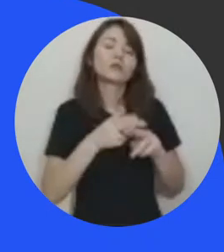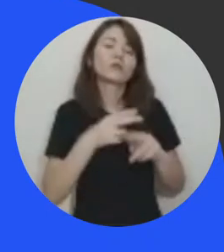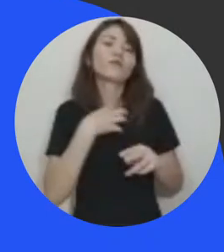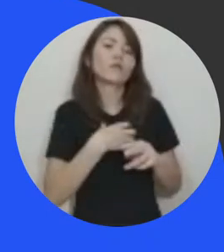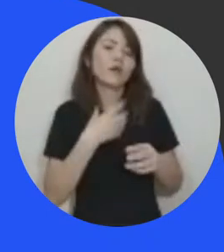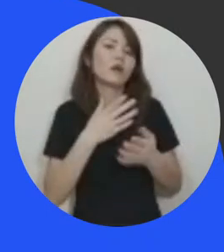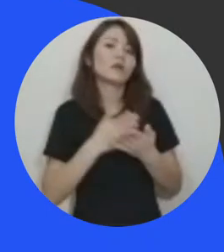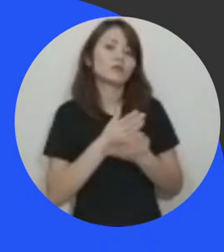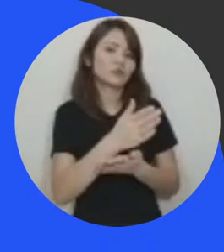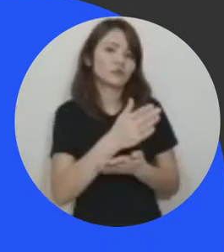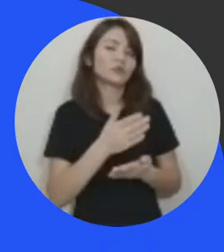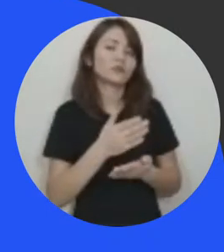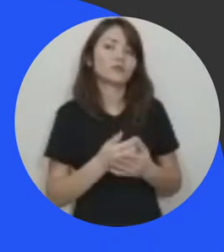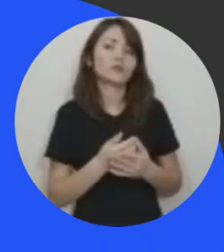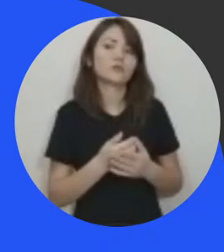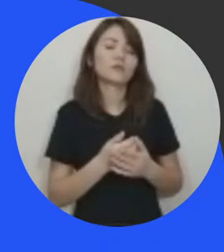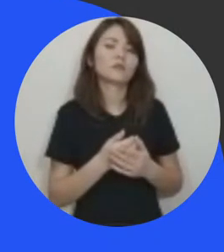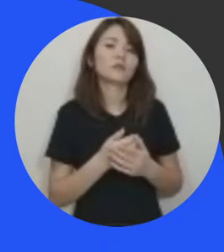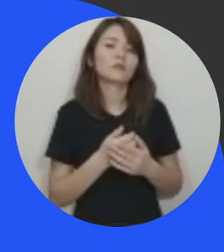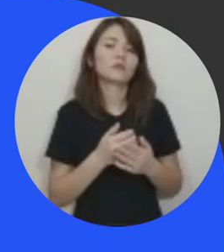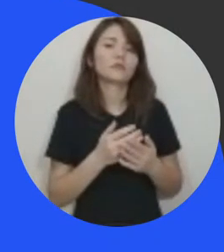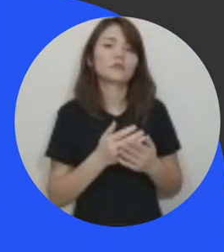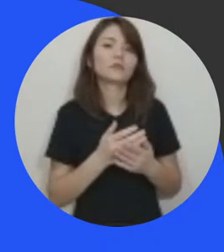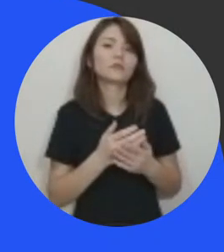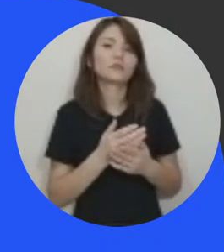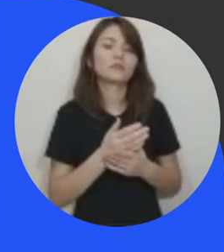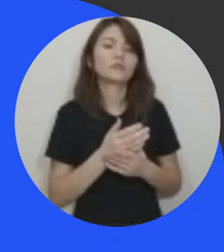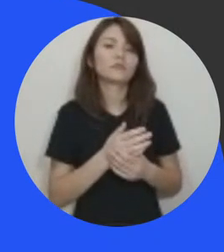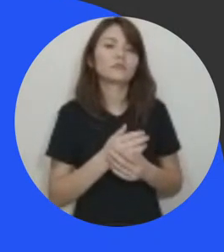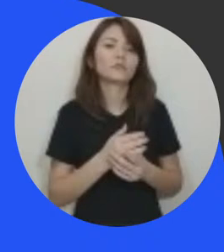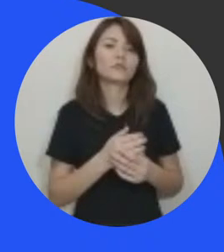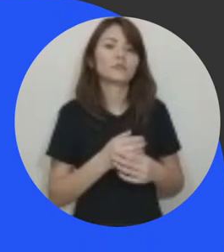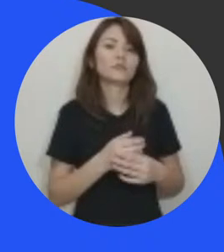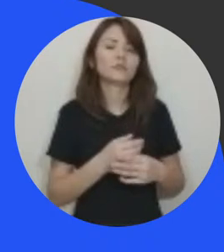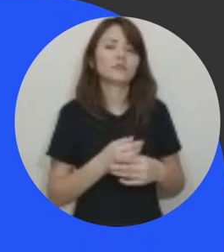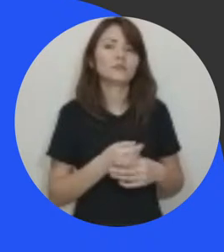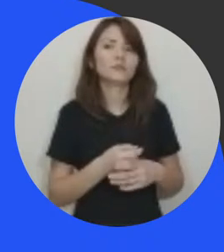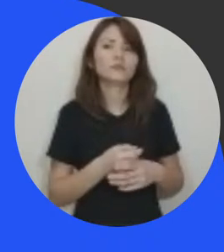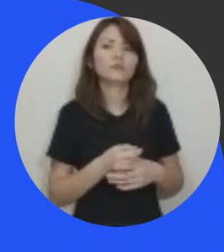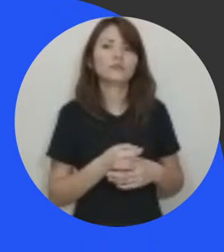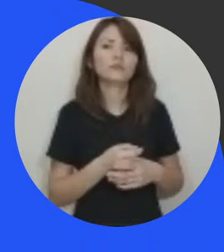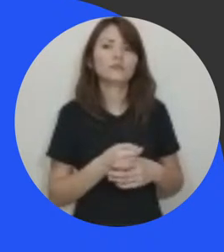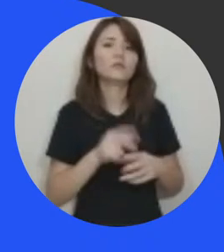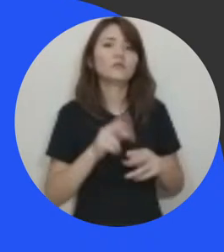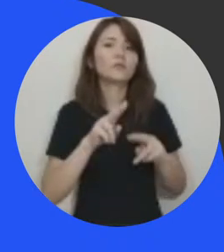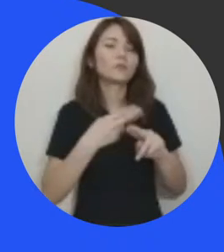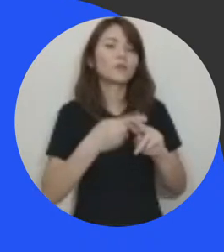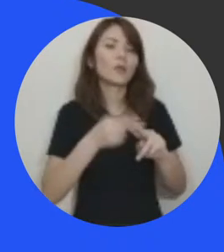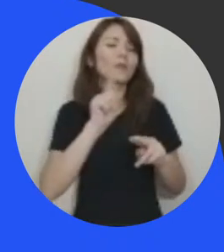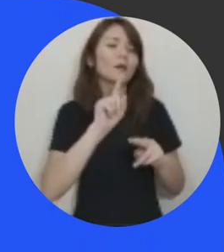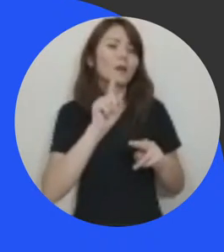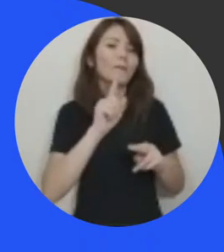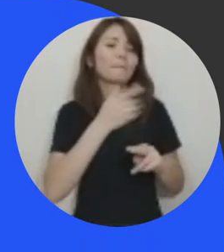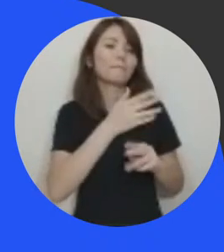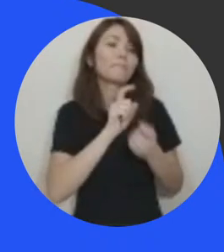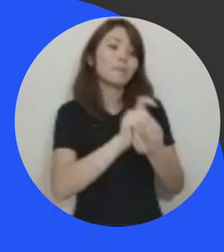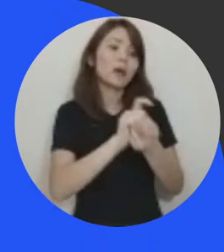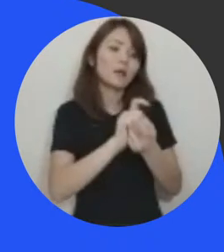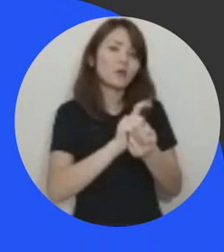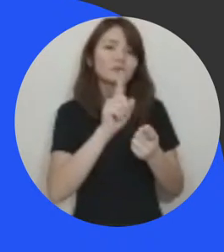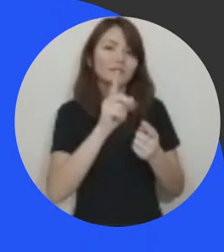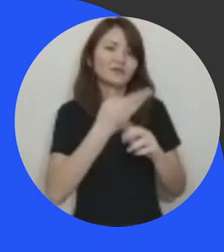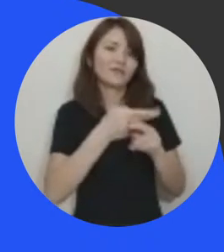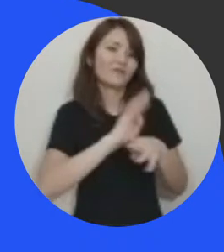beat COVID-19. So with that, I will just thank you for your attention. And now I'll be good for